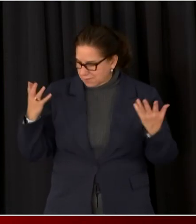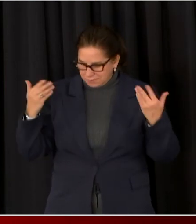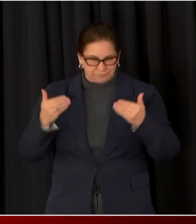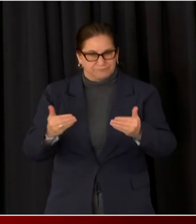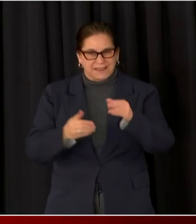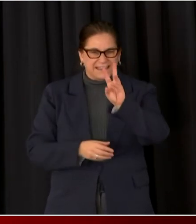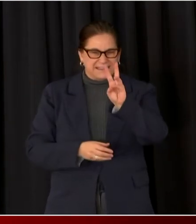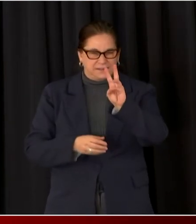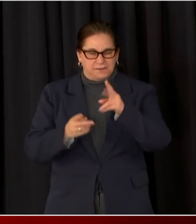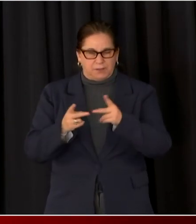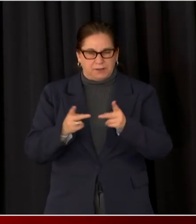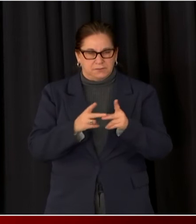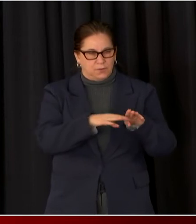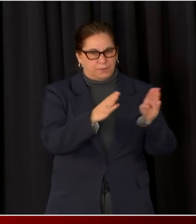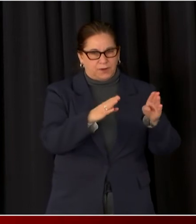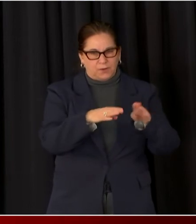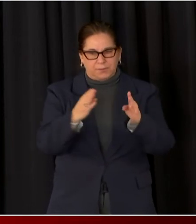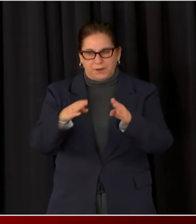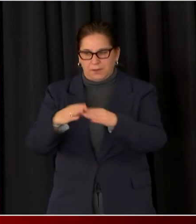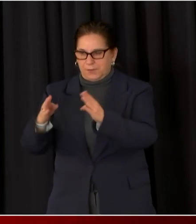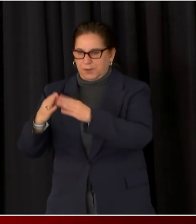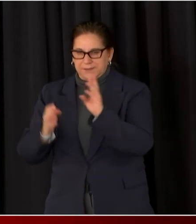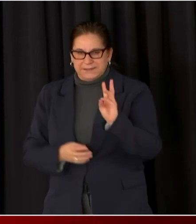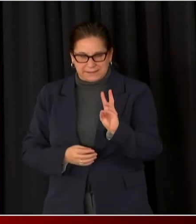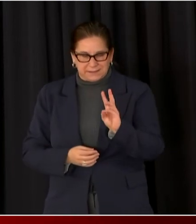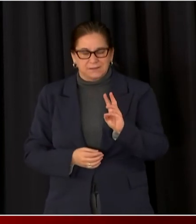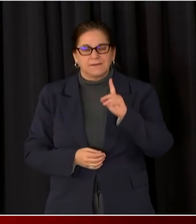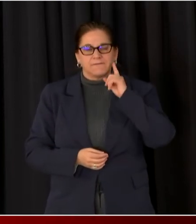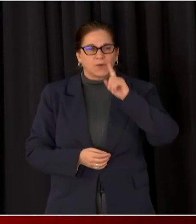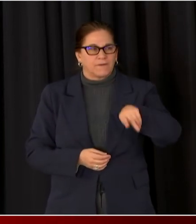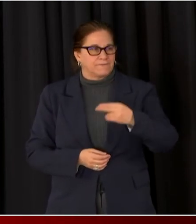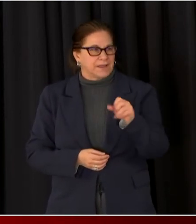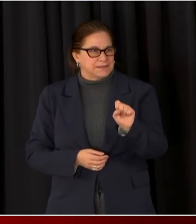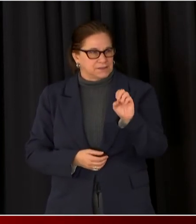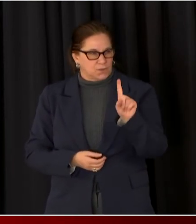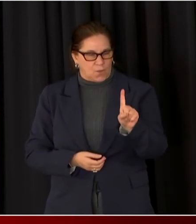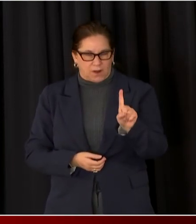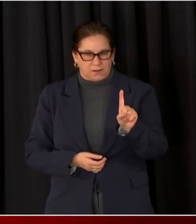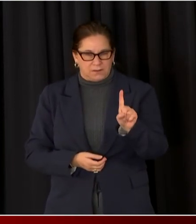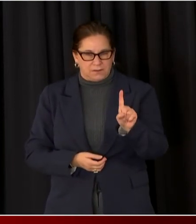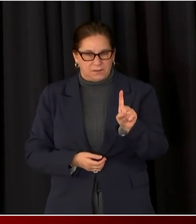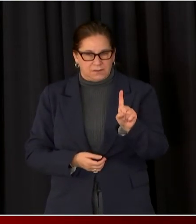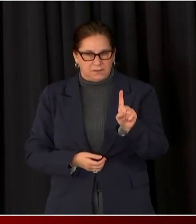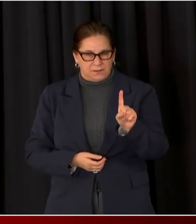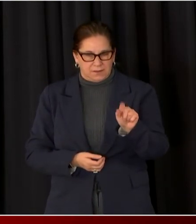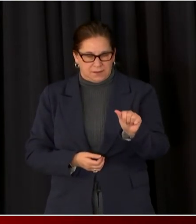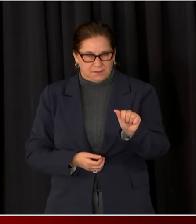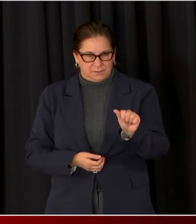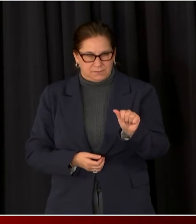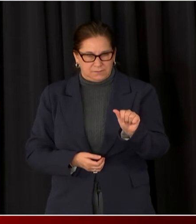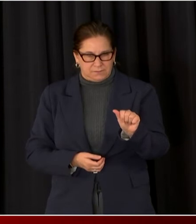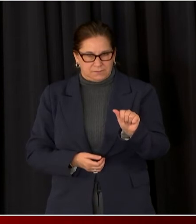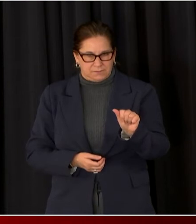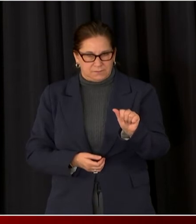will receive the vaccine because they have the necessary equipment to store the Pfizer vaccine. And the district will